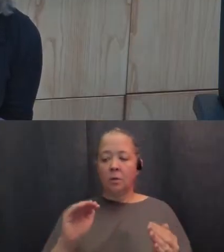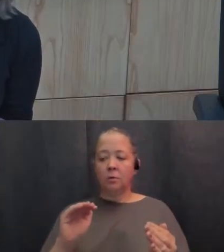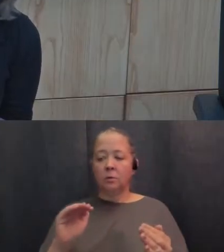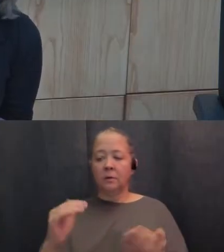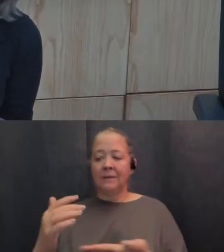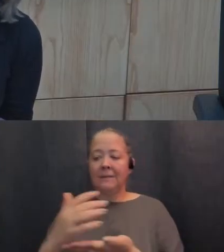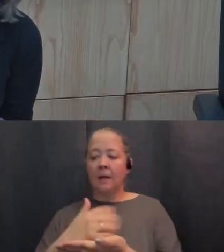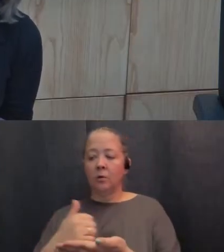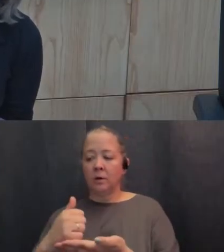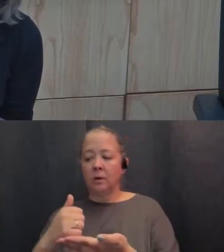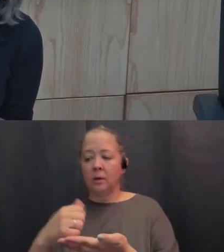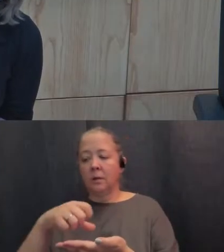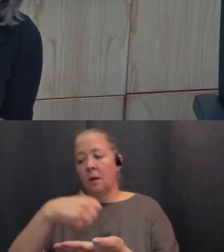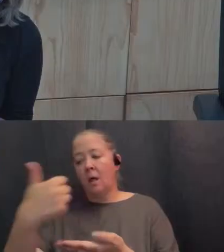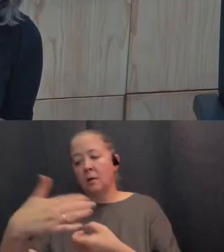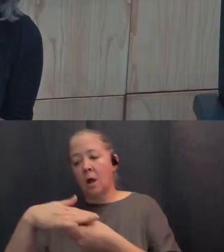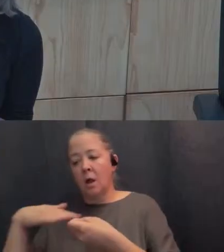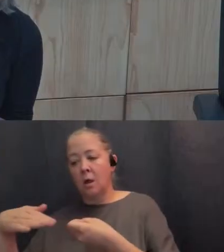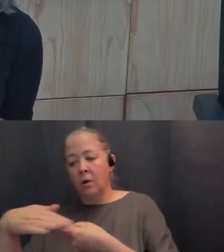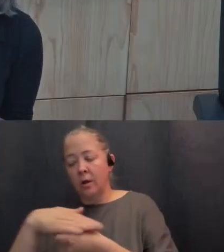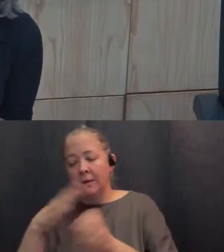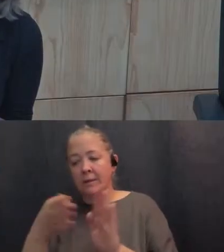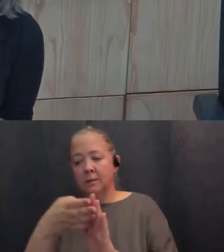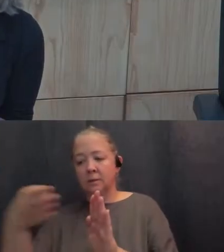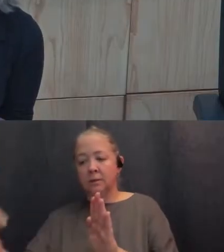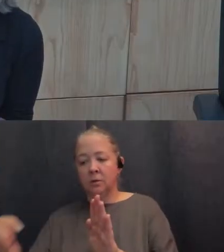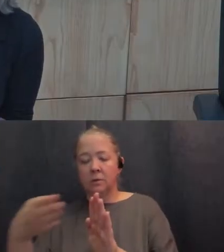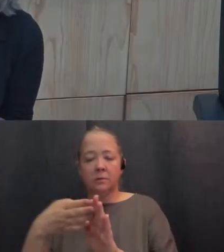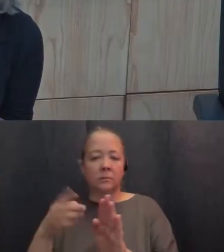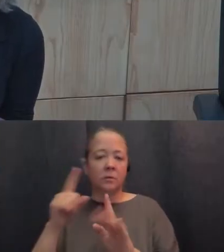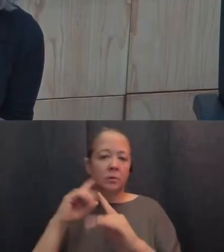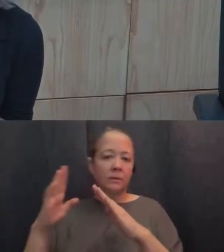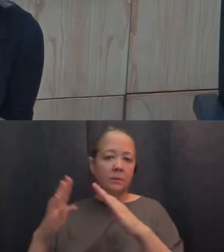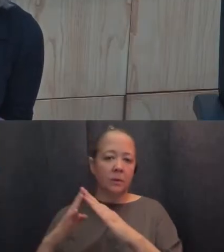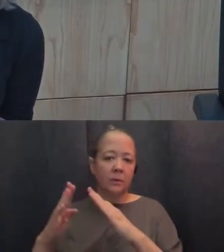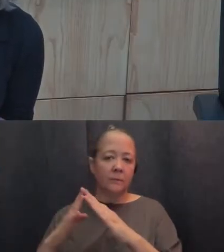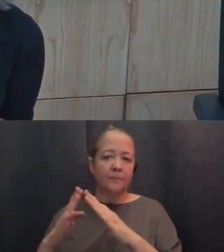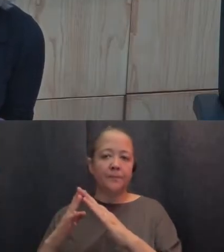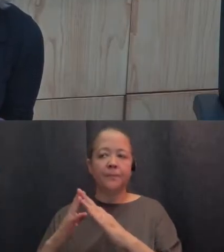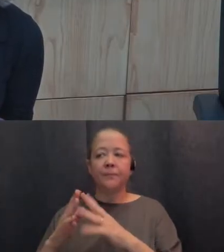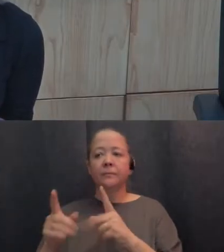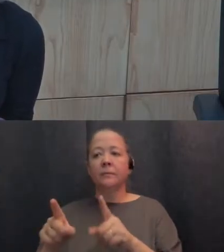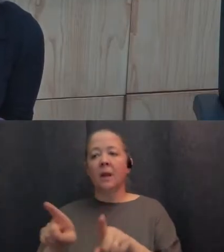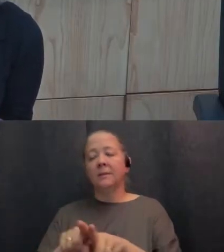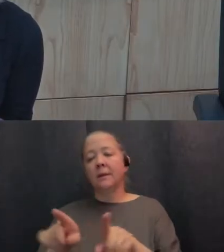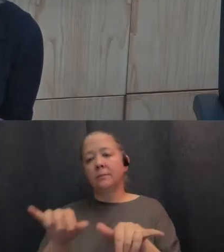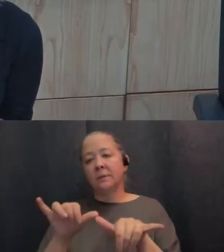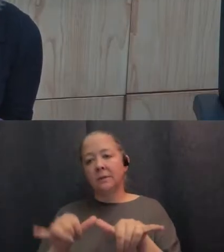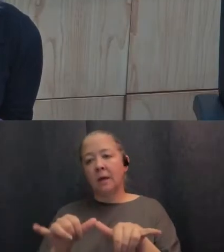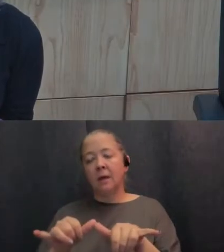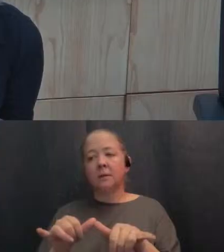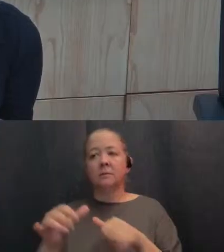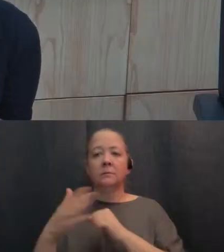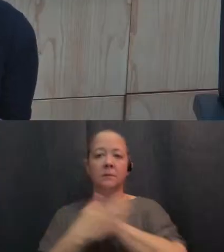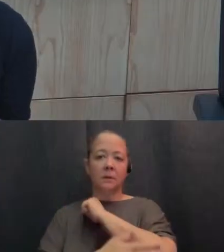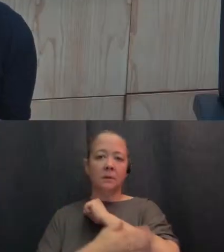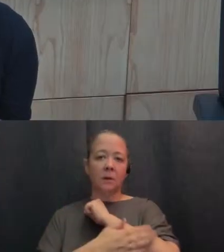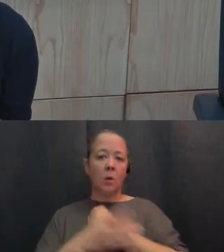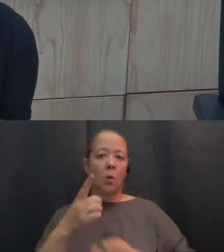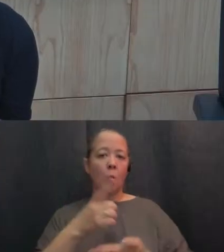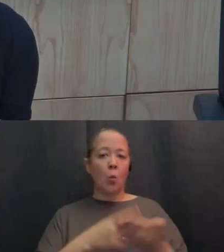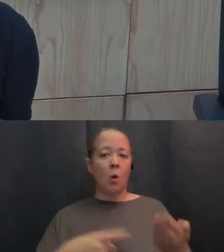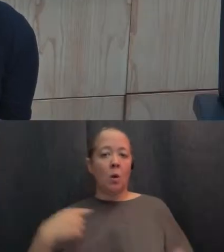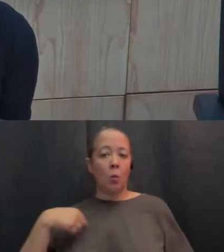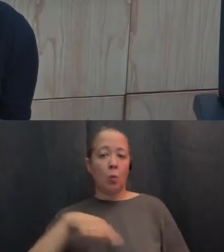local municipalities that are a similar size to us in the county, all over in this area. And what we found